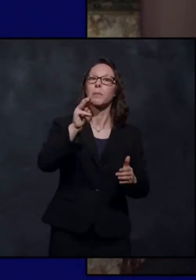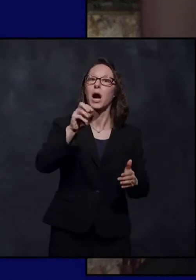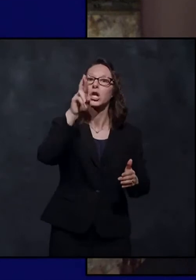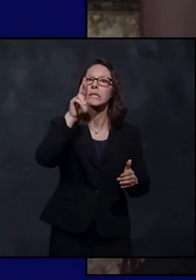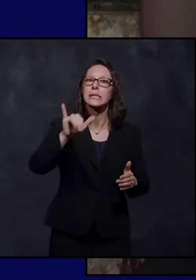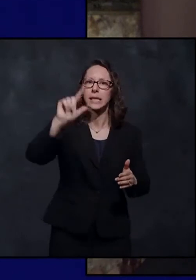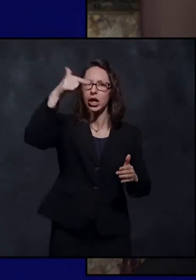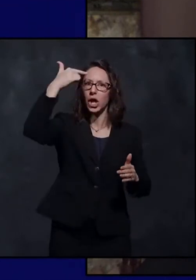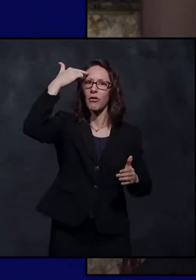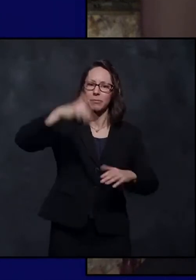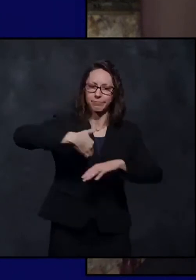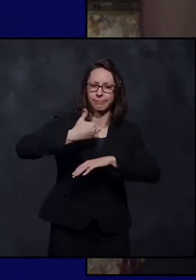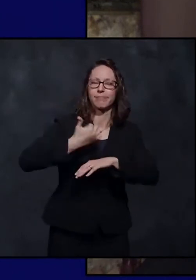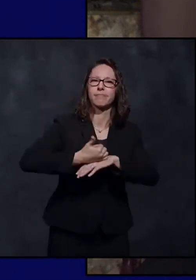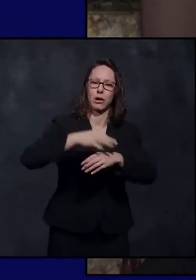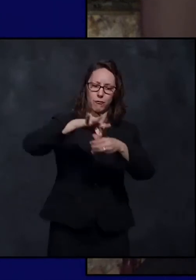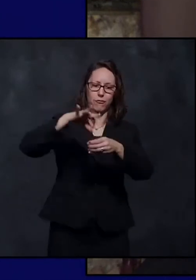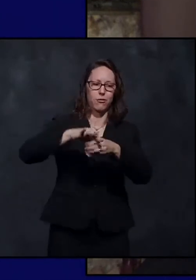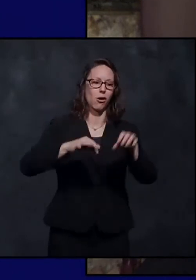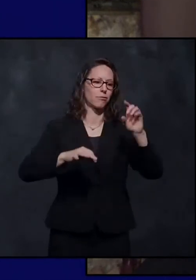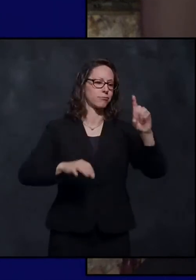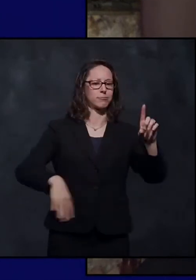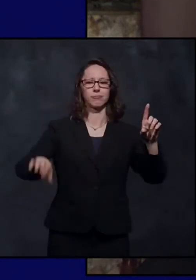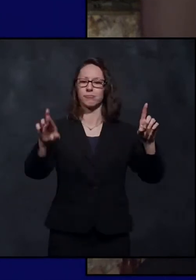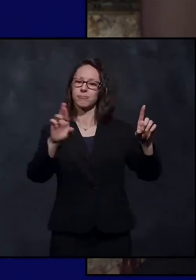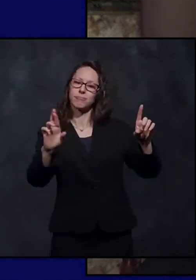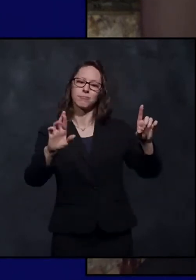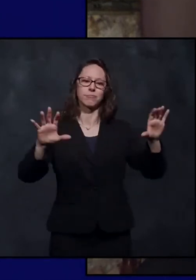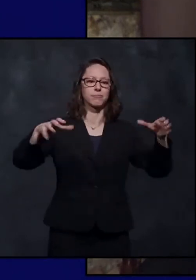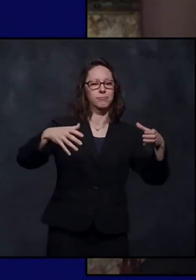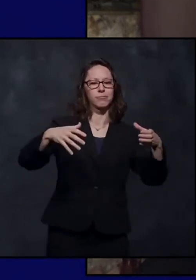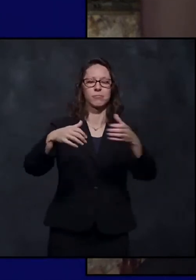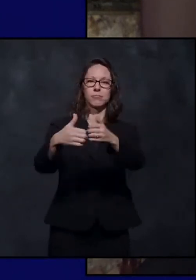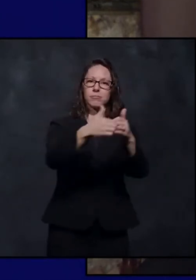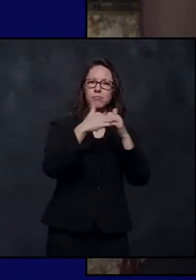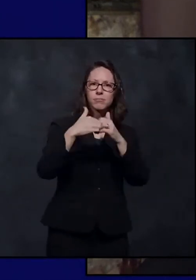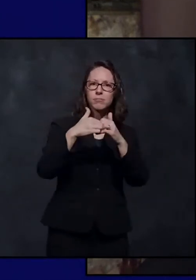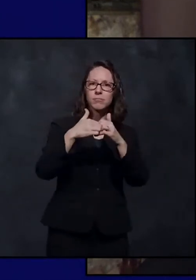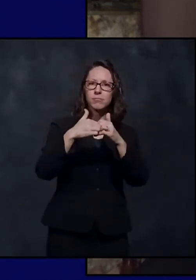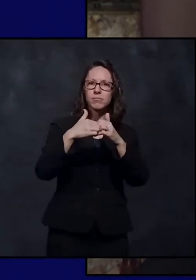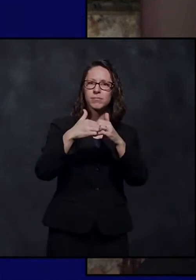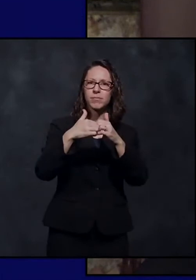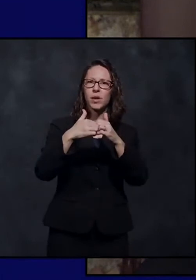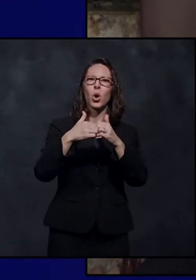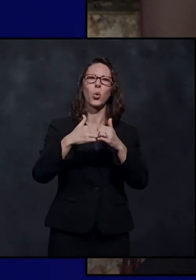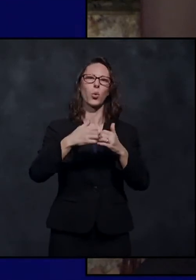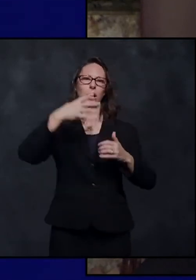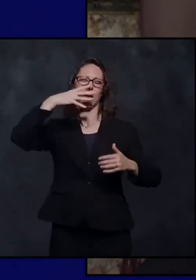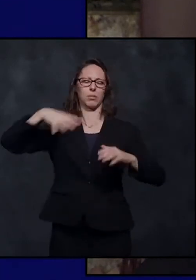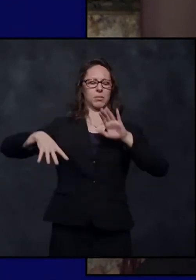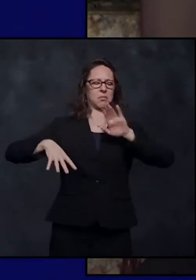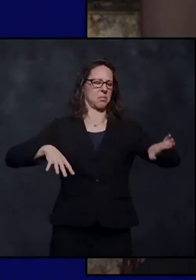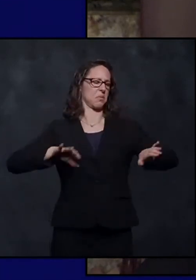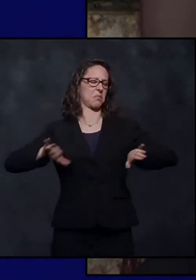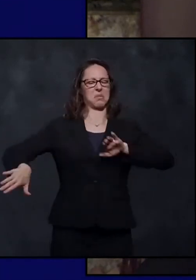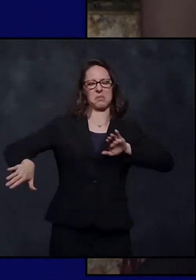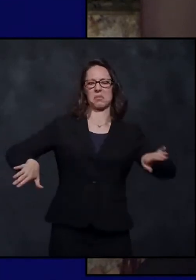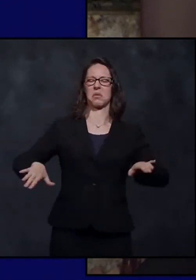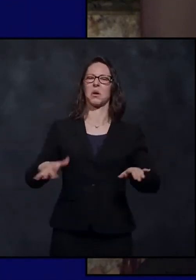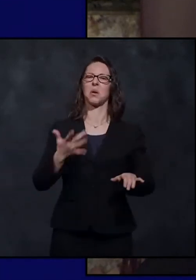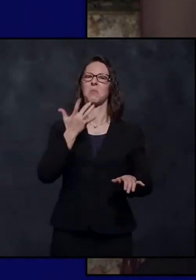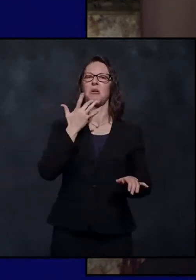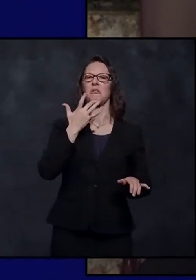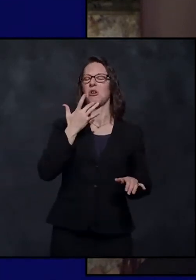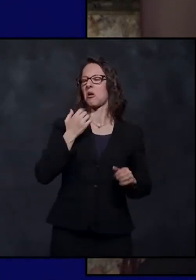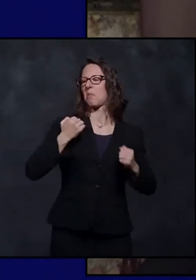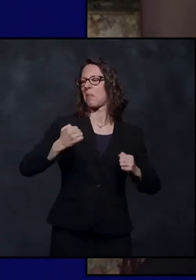irrevocably fragmented, a nation where we have no responsibility to work alongside our neighbor, just an incentive to gain and